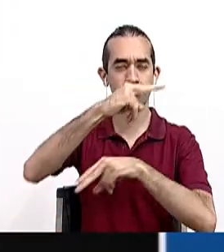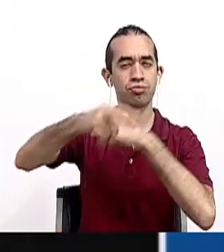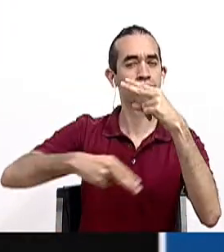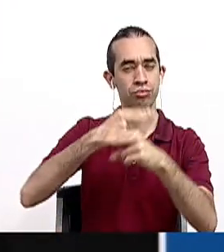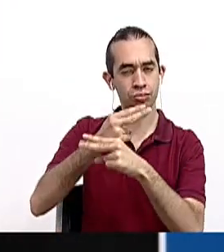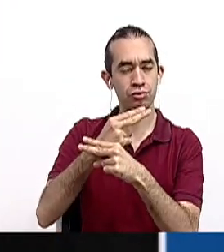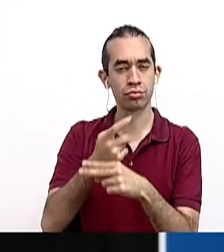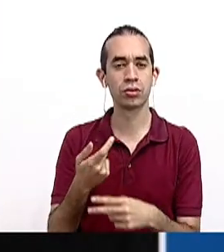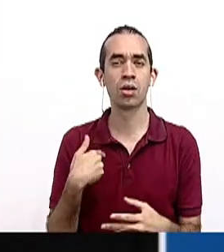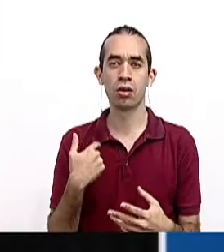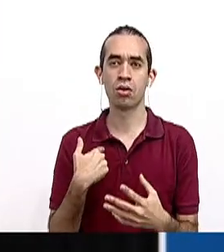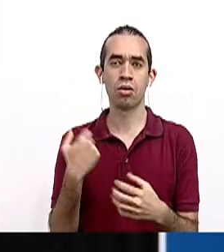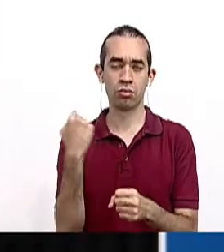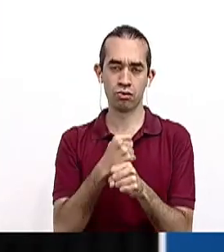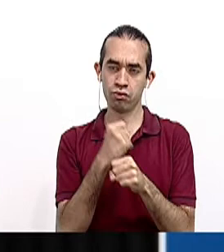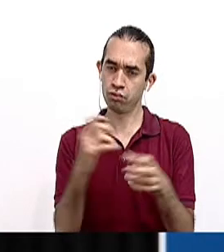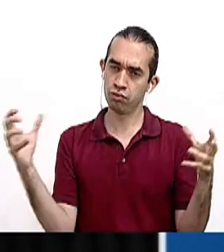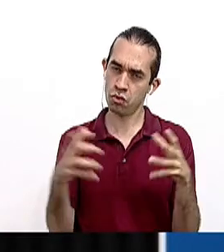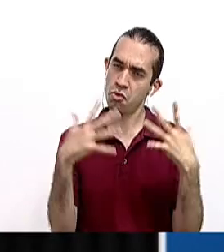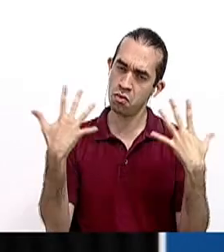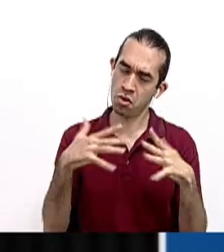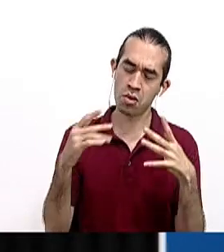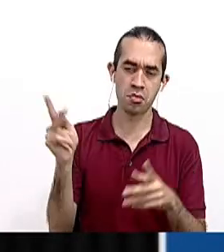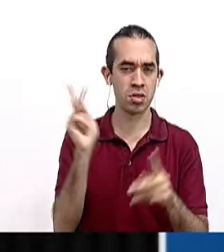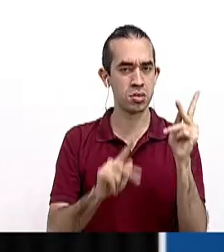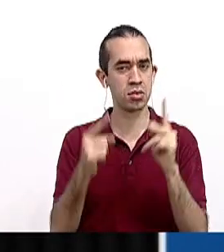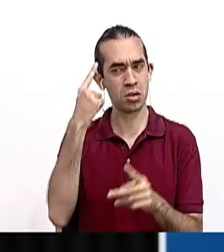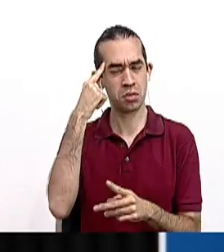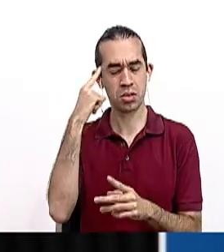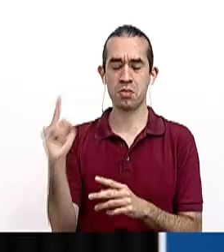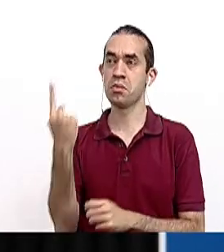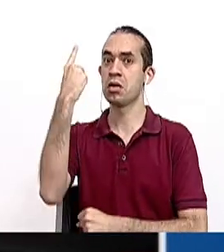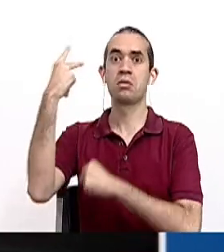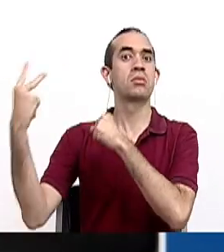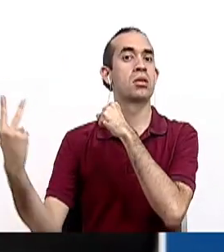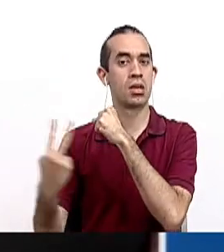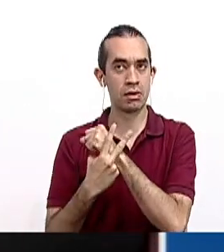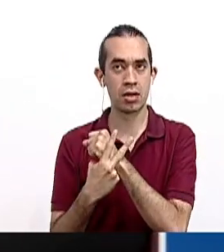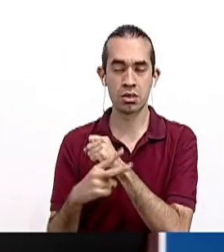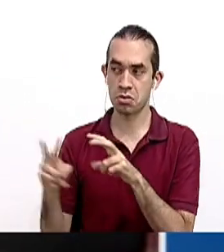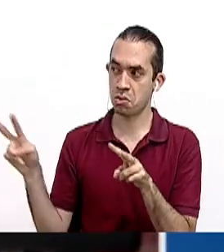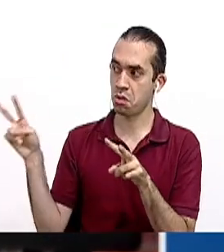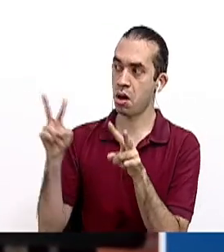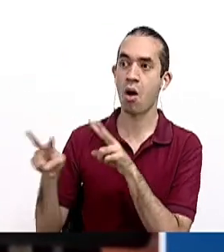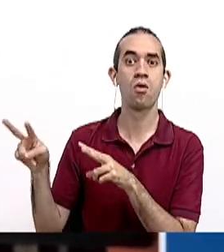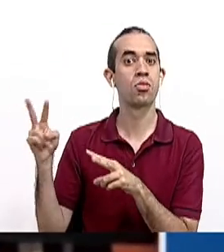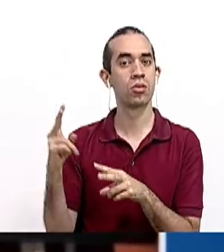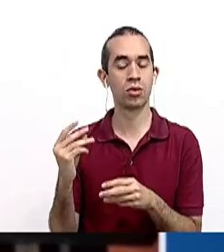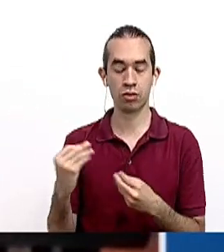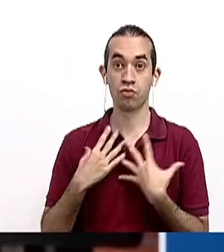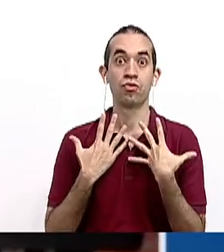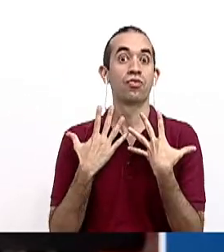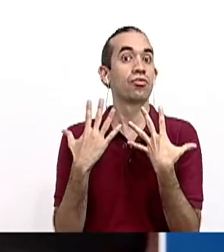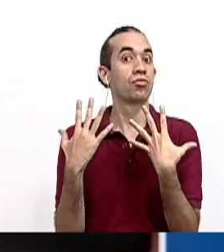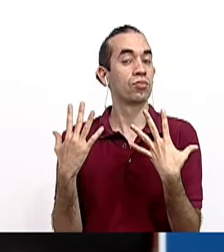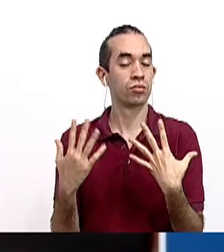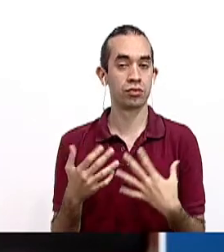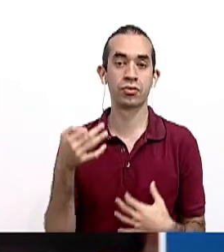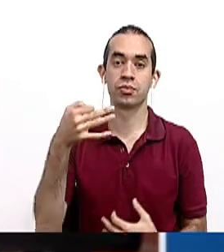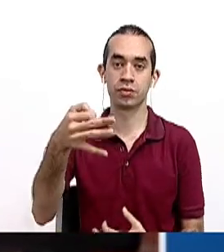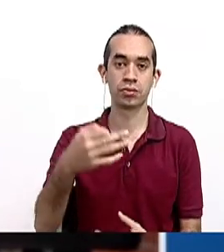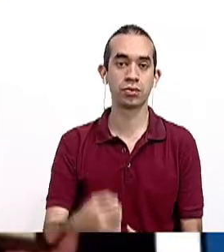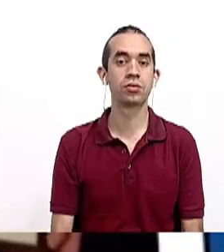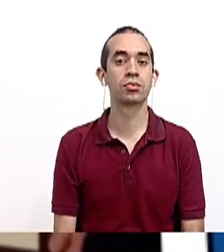work with so many amazing people who think of things nobody has ever done before, and they inspire me so much every